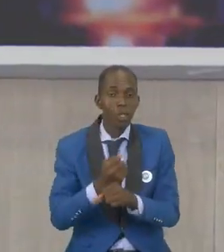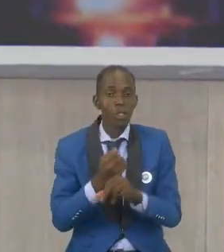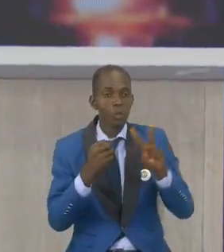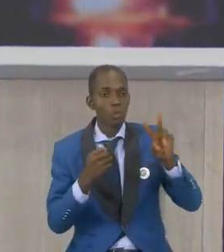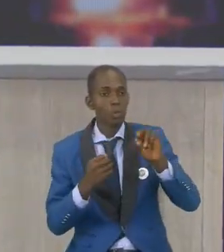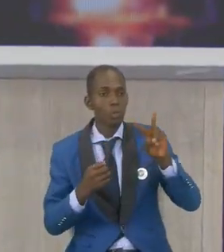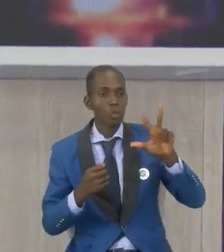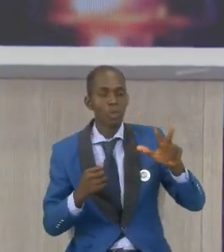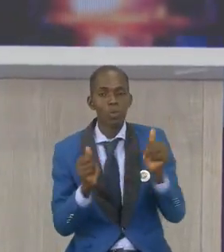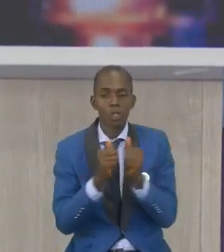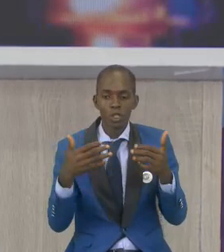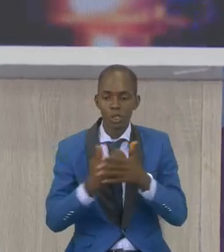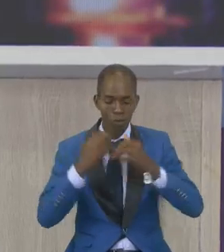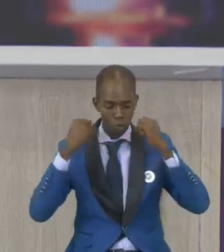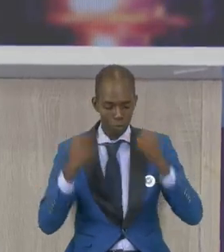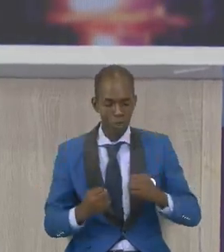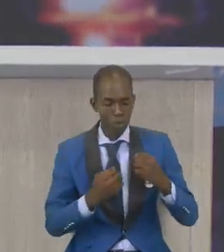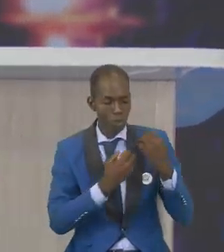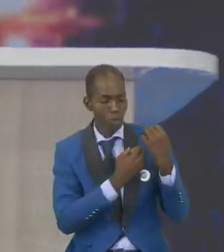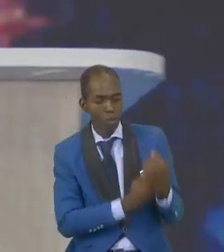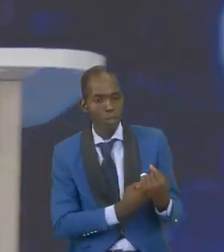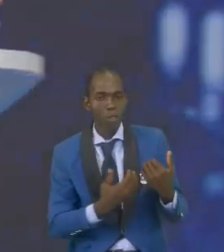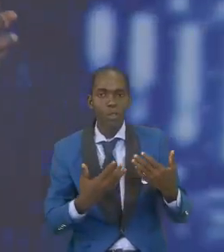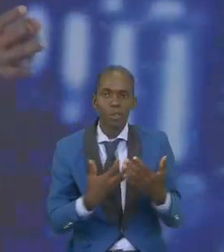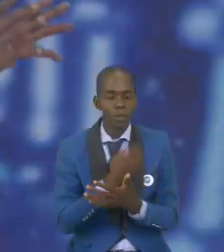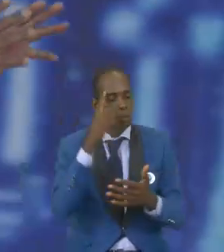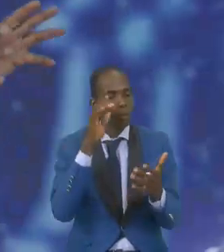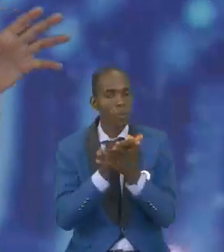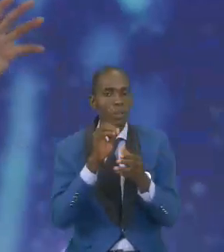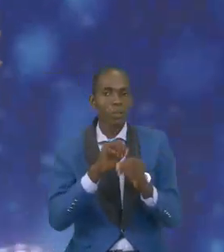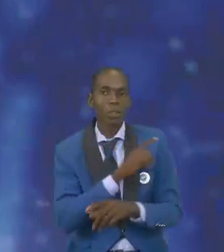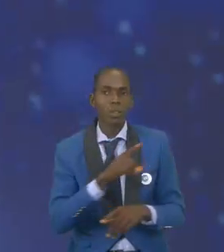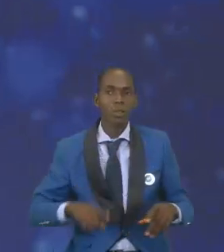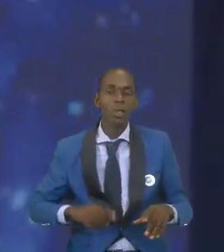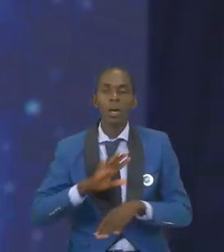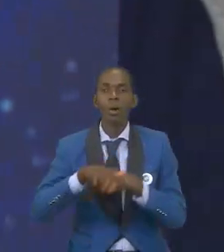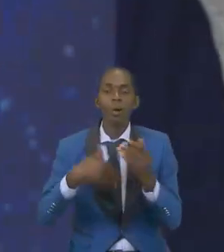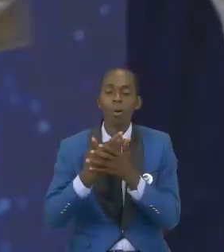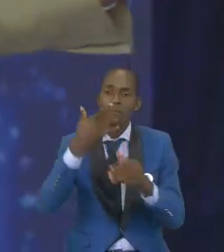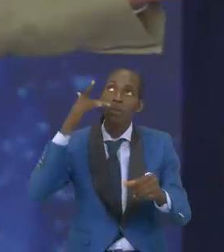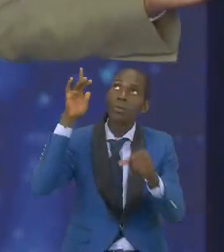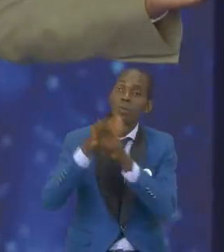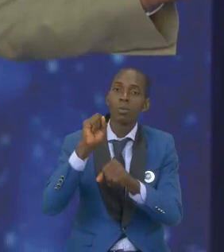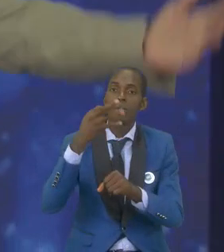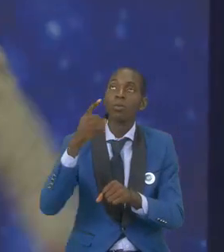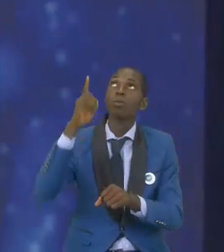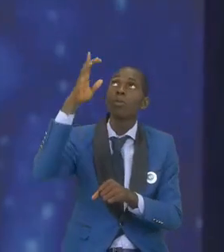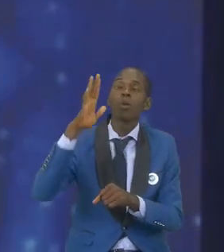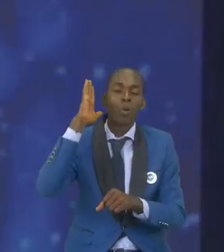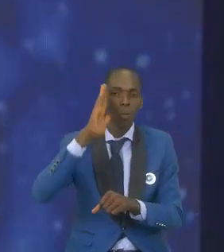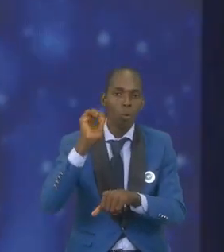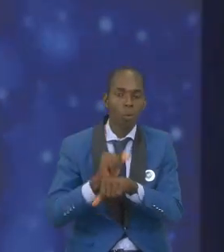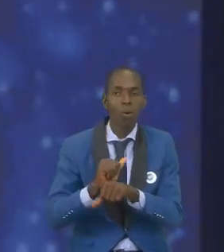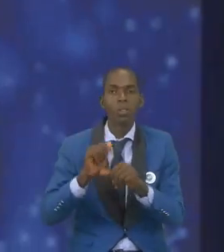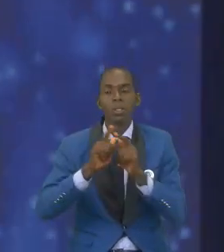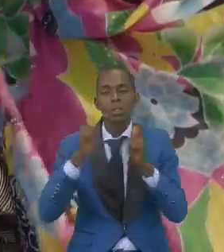new energy and new courage and new confidence in the Lord. And all the promises of God will be yes and amen